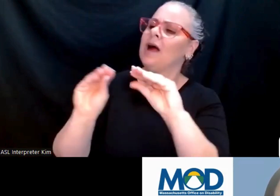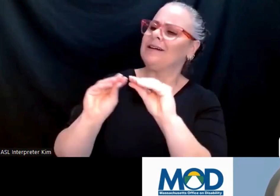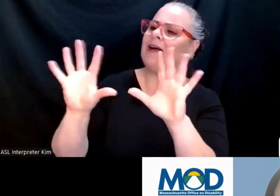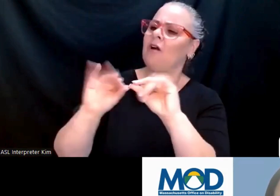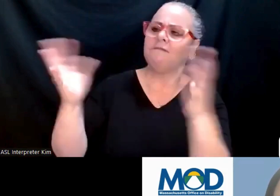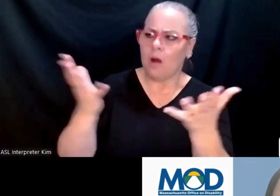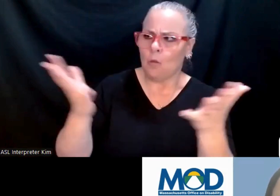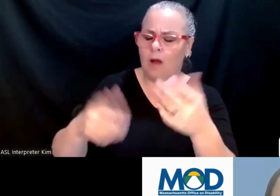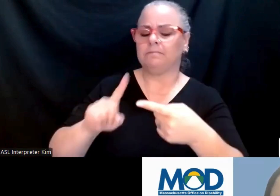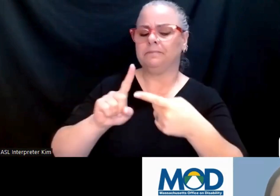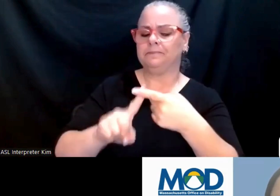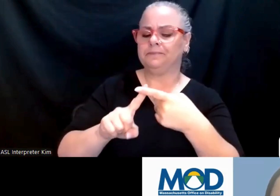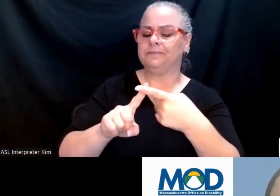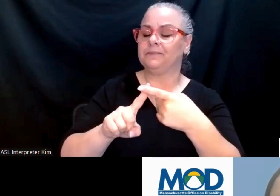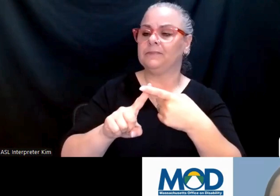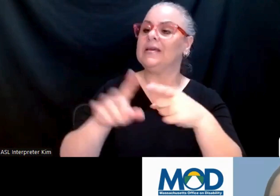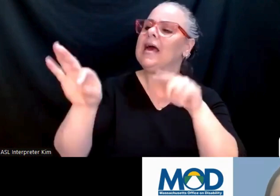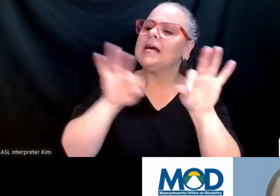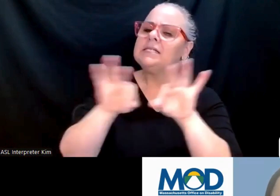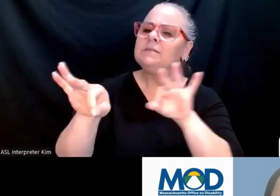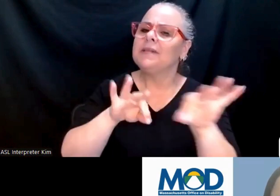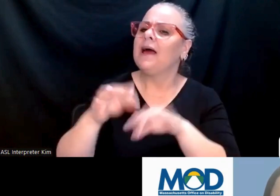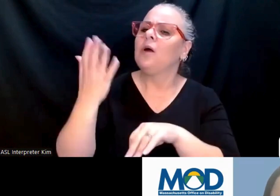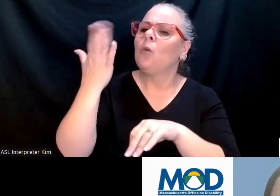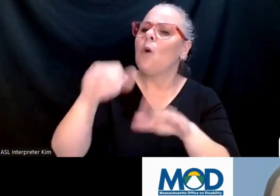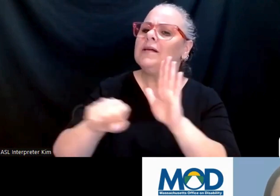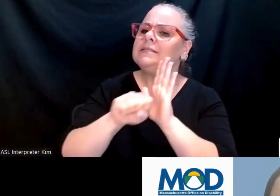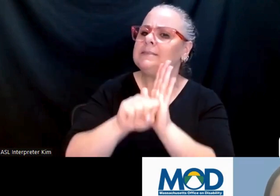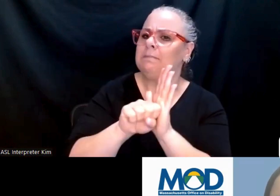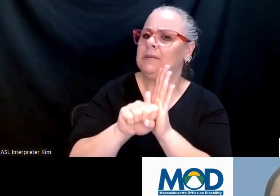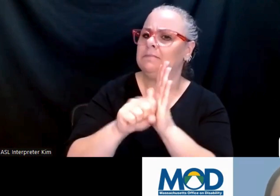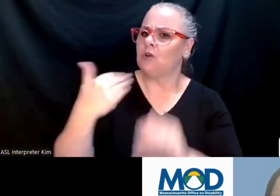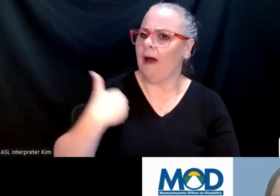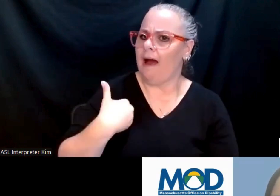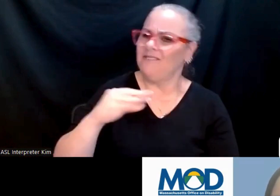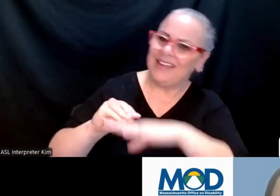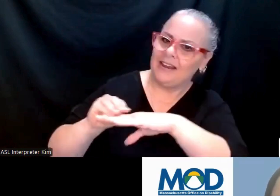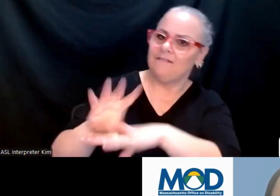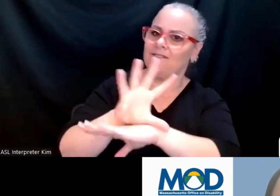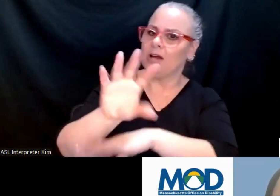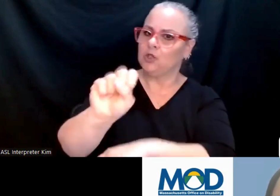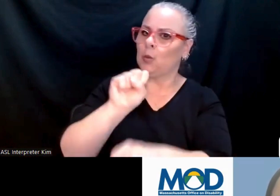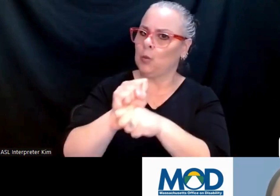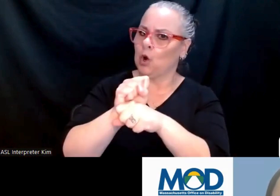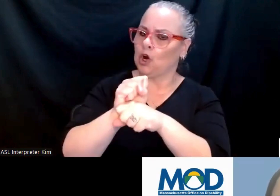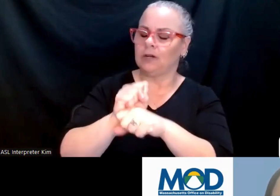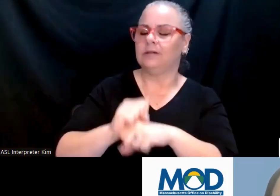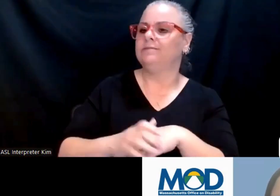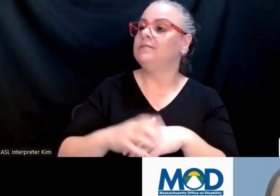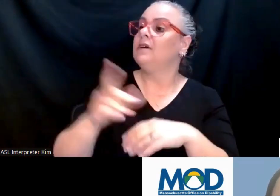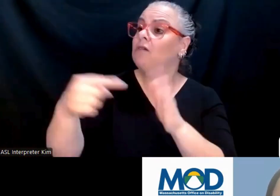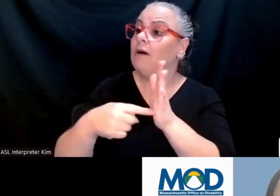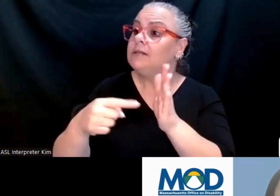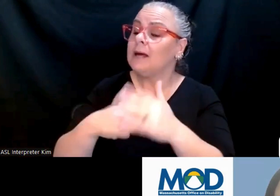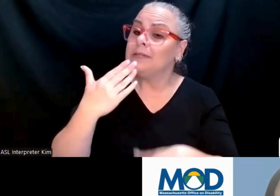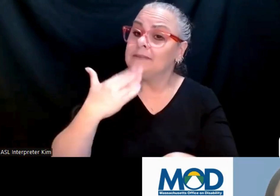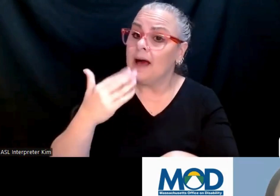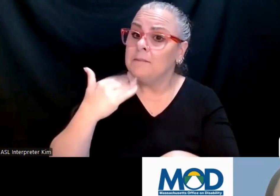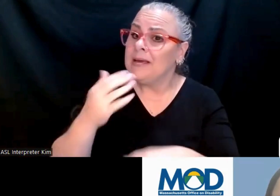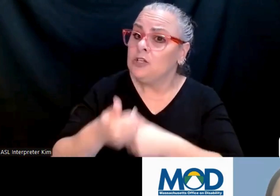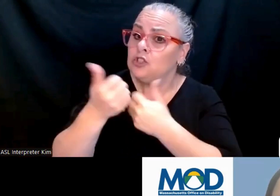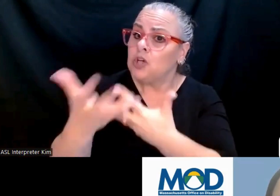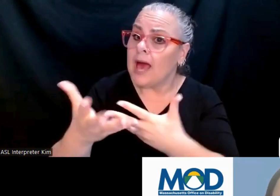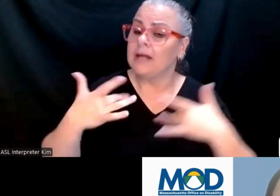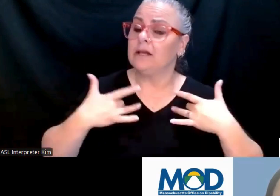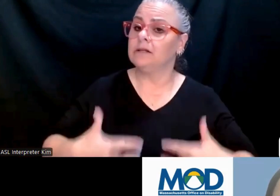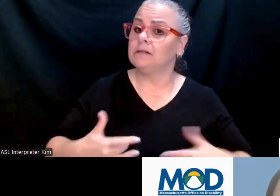things. First, you need to explain what symptoms you're having that are affecting your work. What symptoms of your diabetes and depression